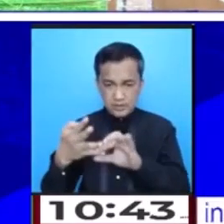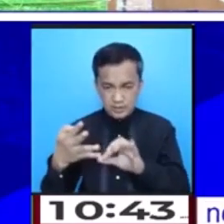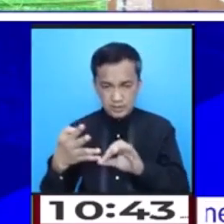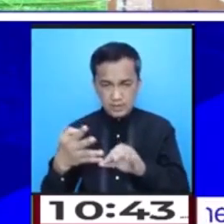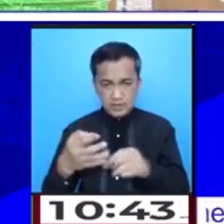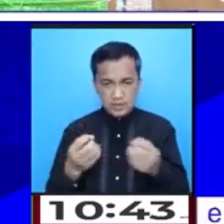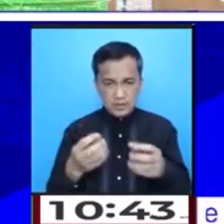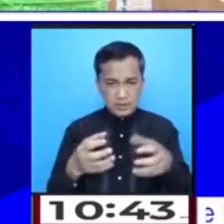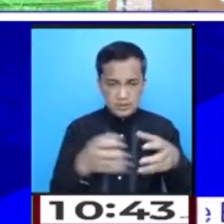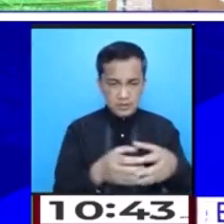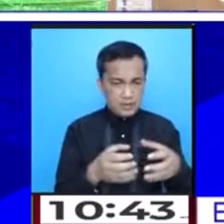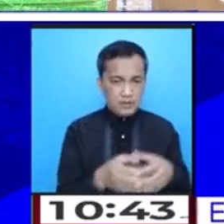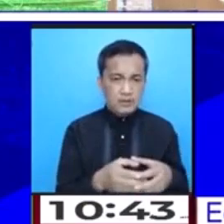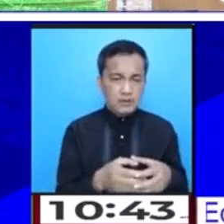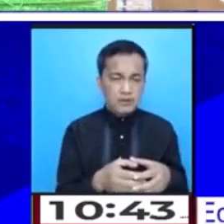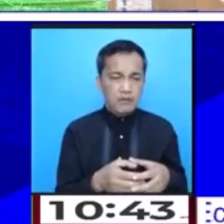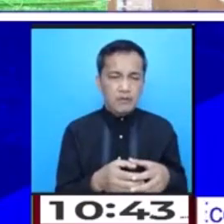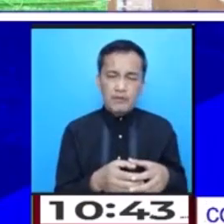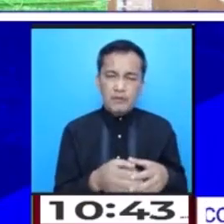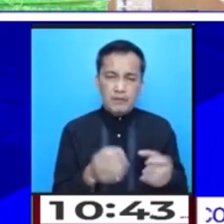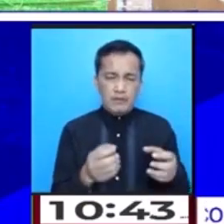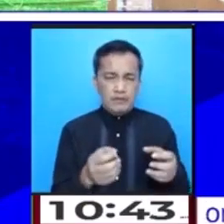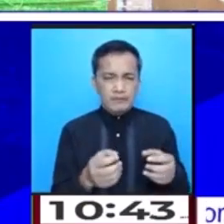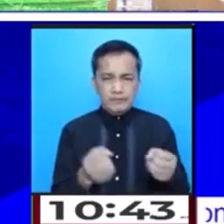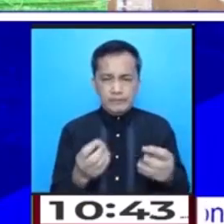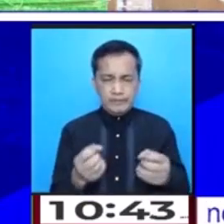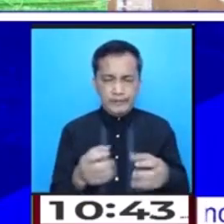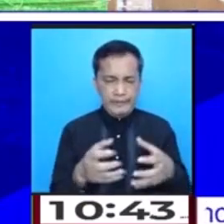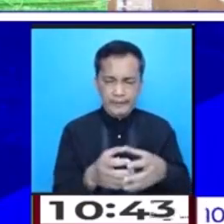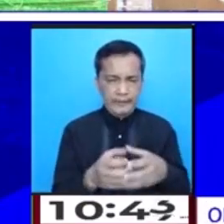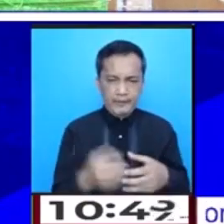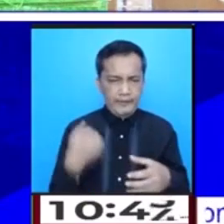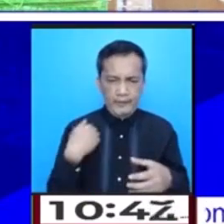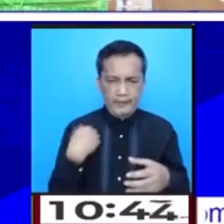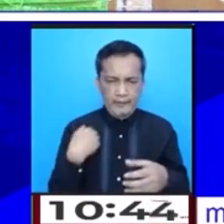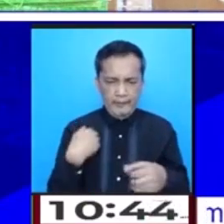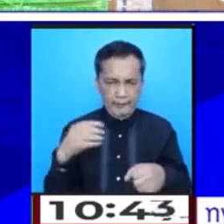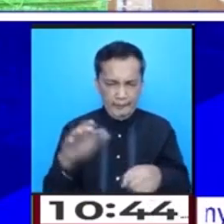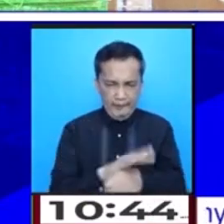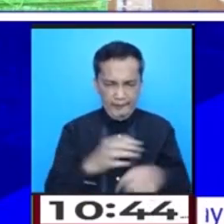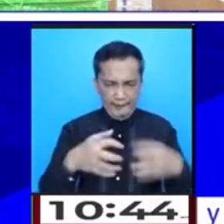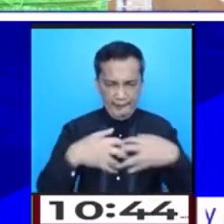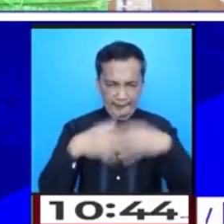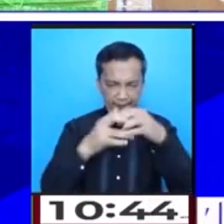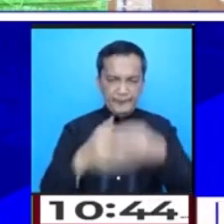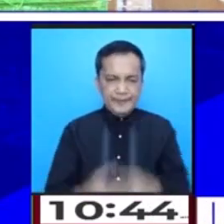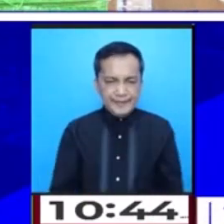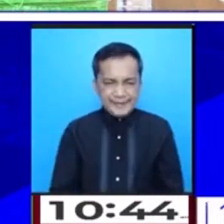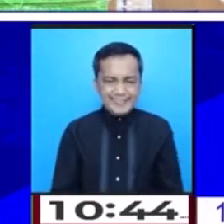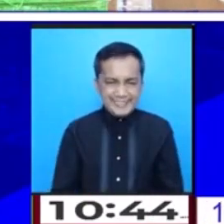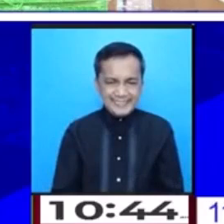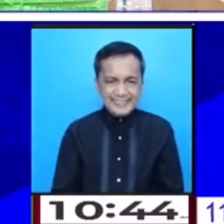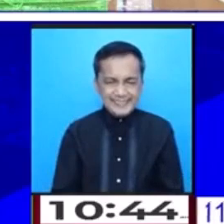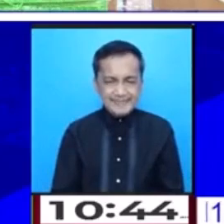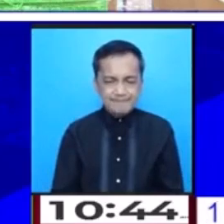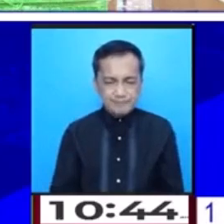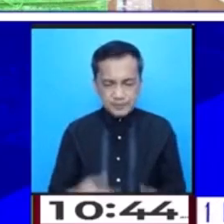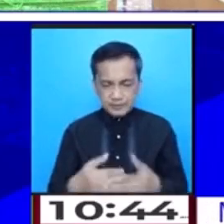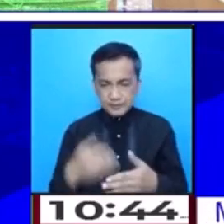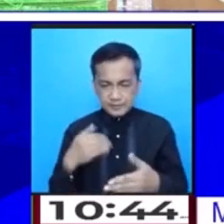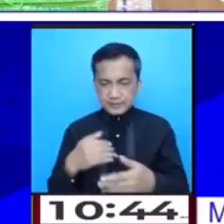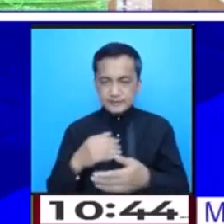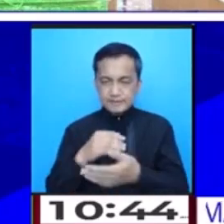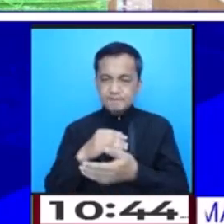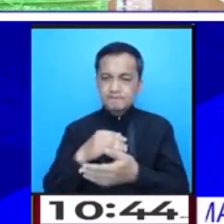still not, you know, have not fully recovered from their pre-pandemic levels, particularly those in